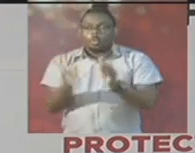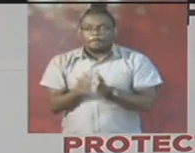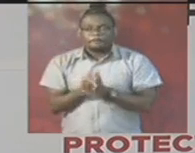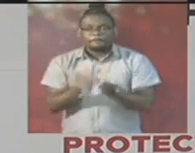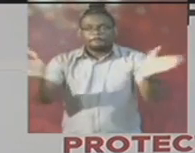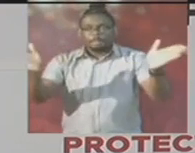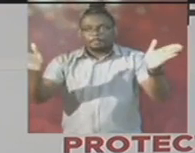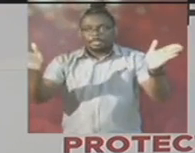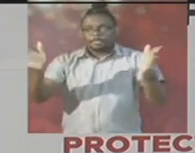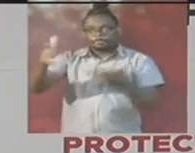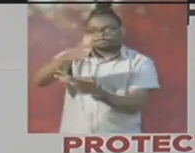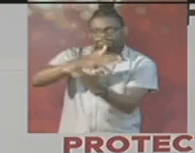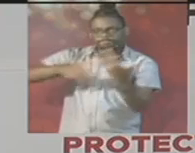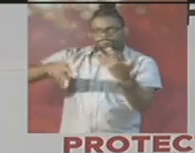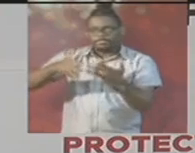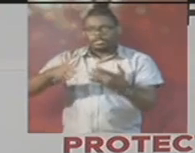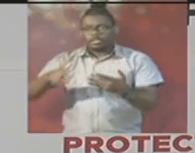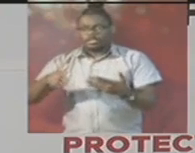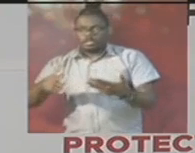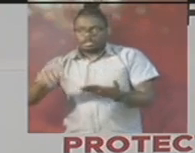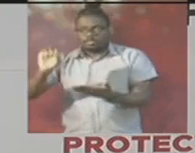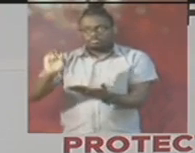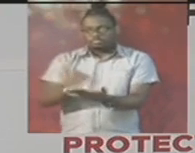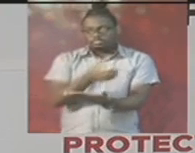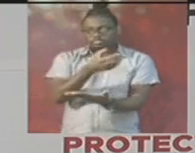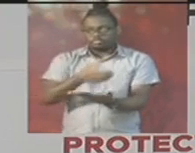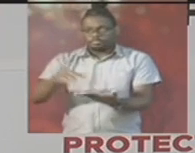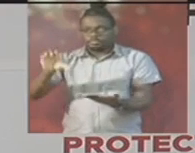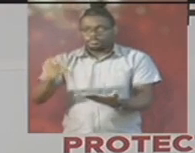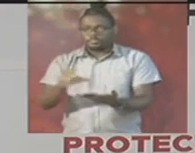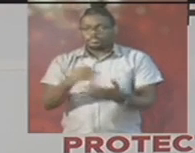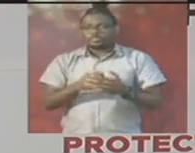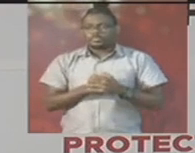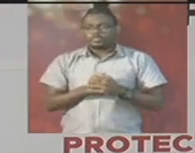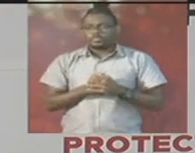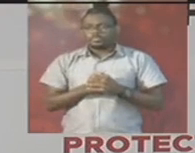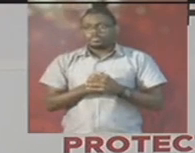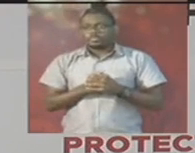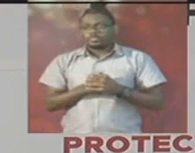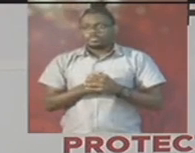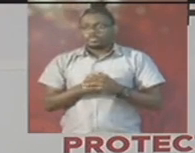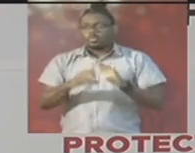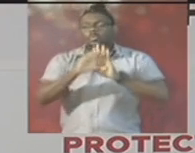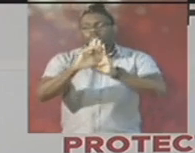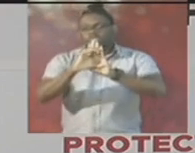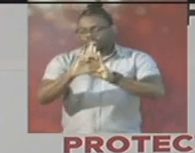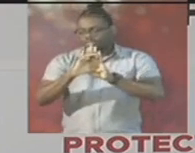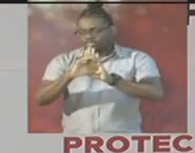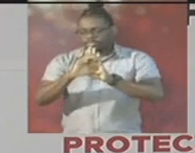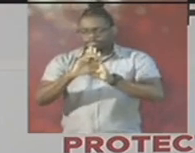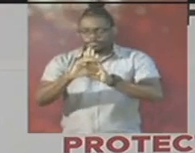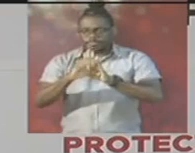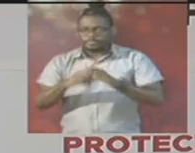and concerts. No public gatherings for entertainment and concerts.